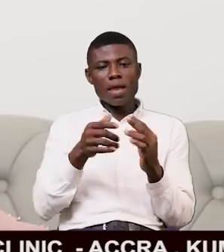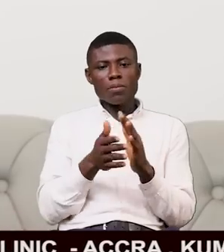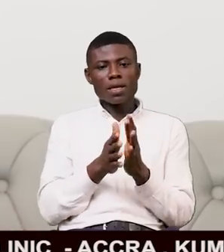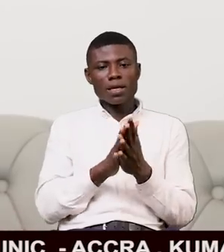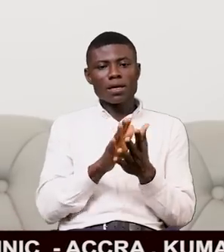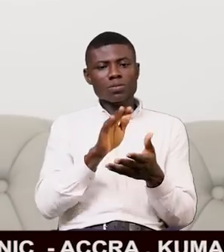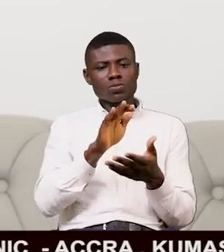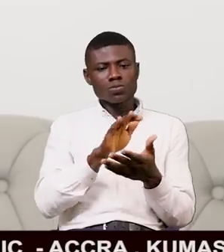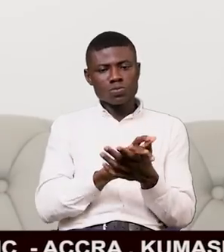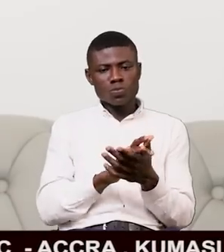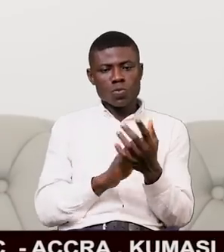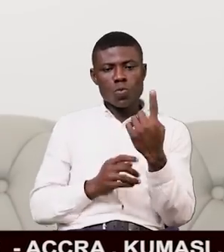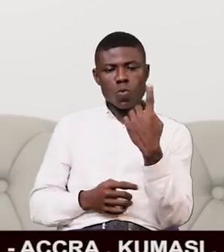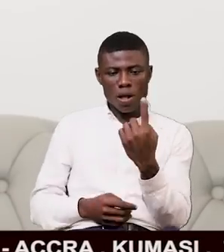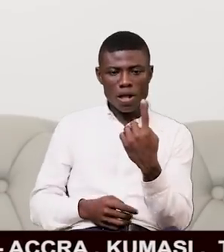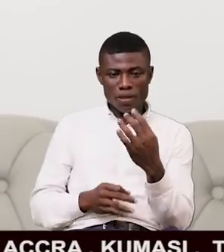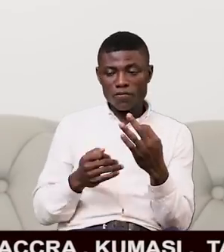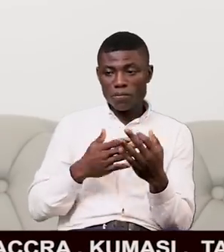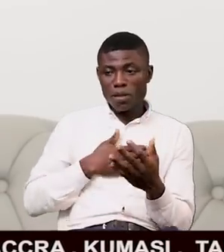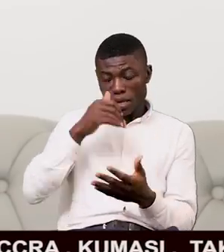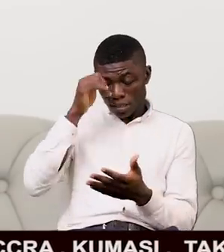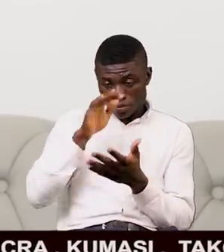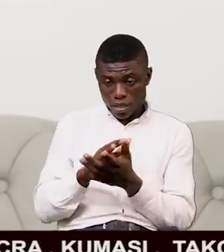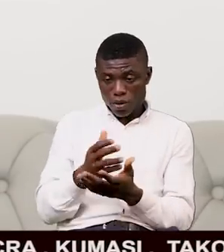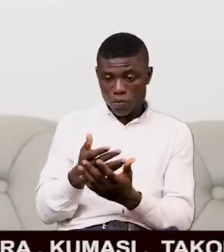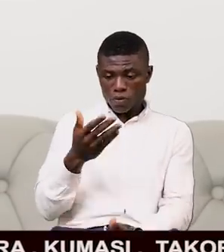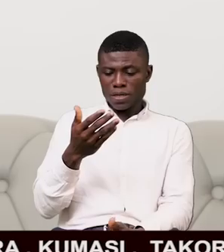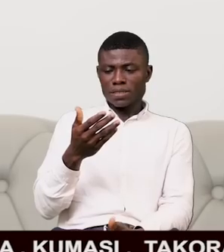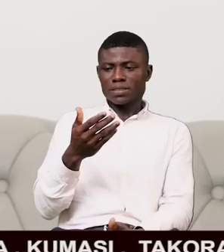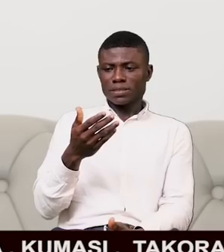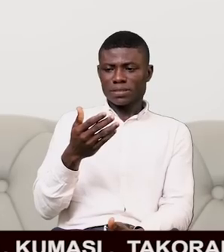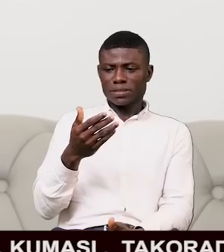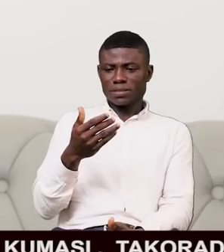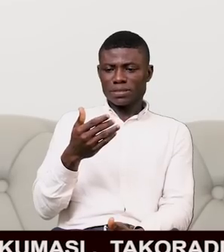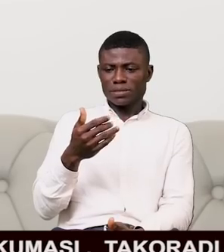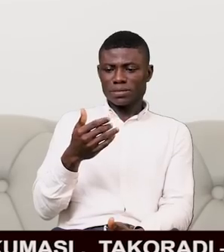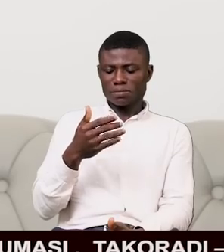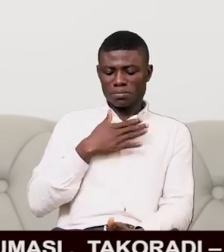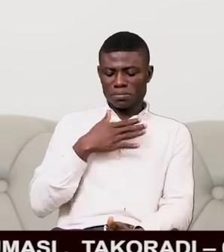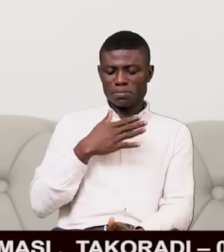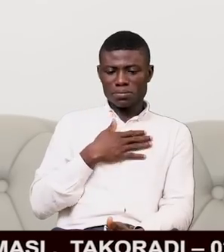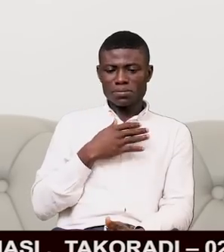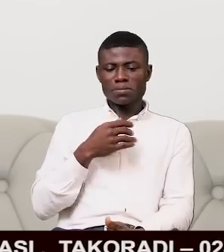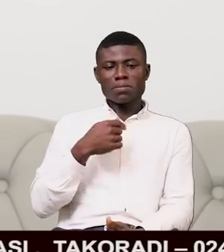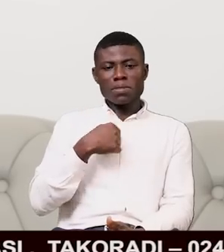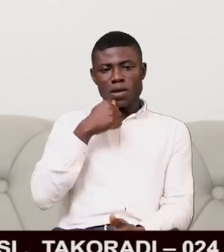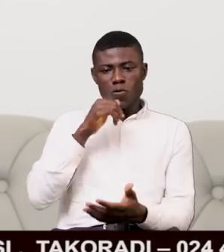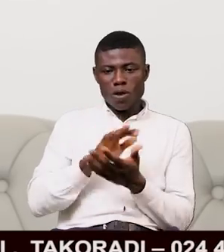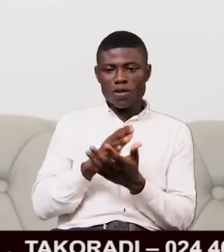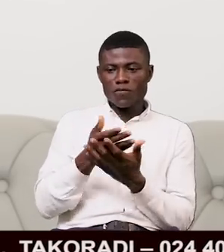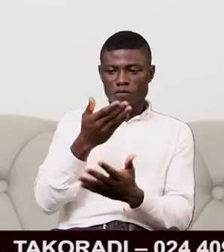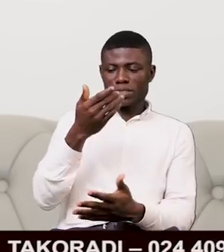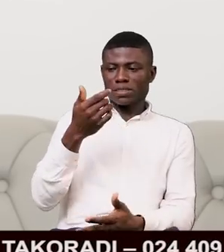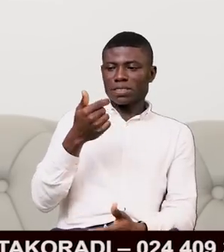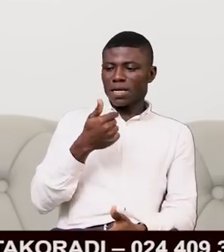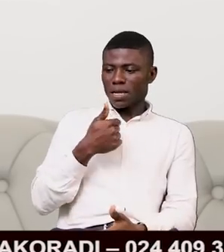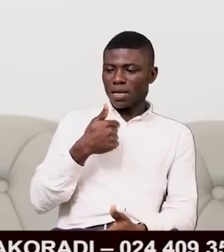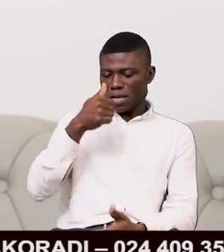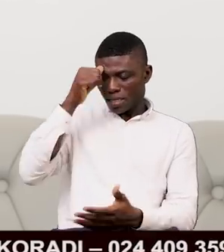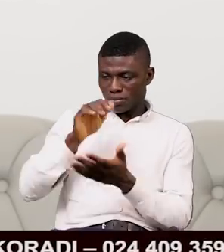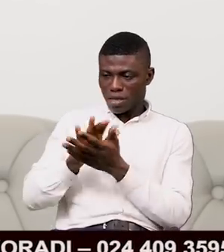Miku wusika e media. Se mimi wusika e miku dia. That is our policy. Mumiru.